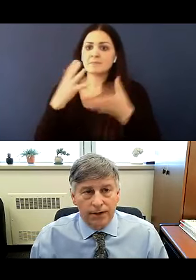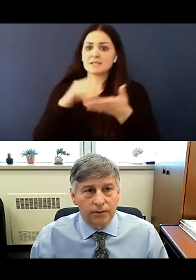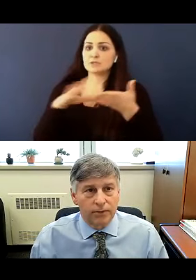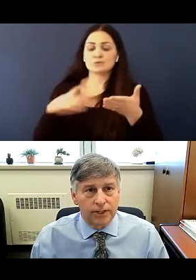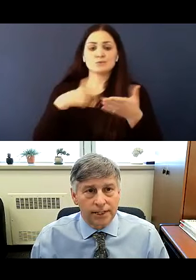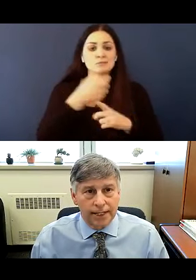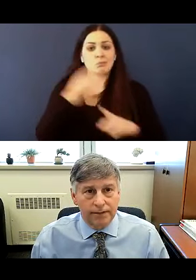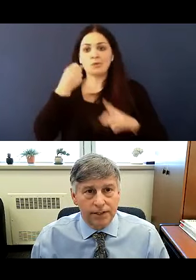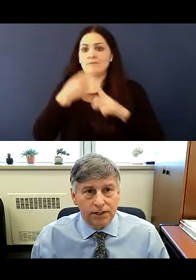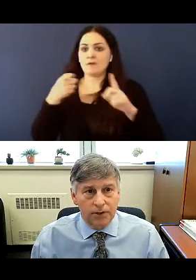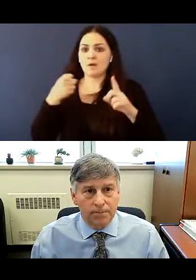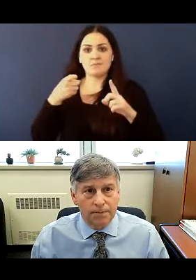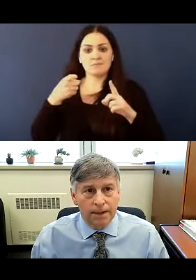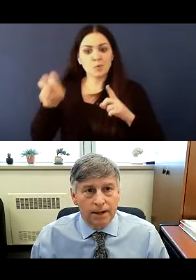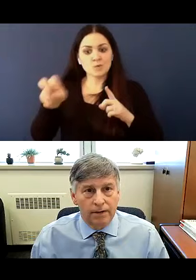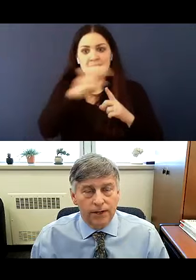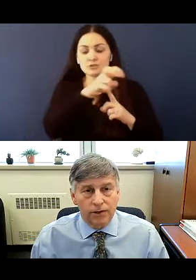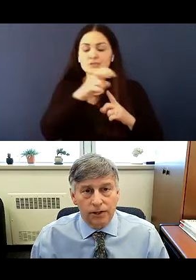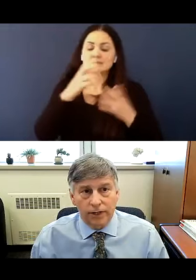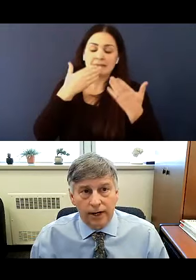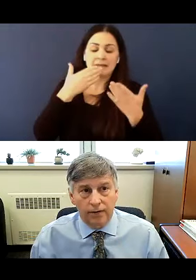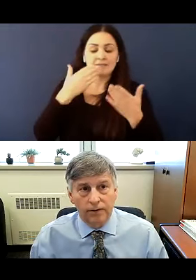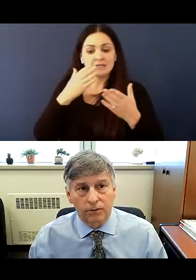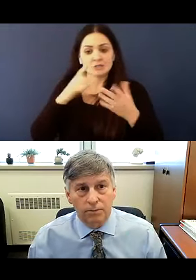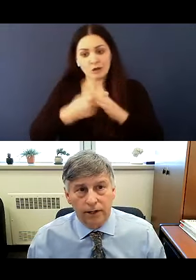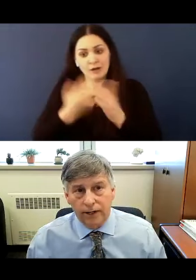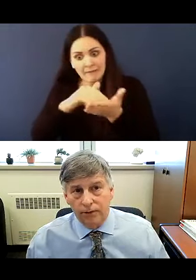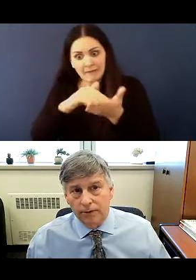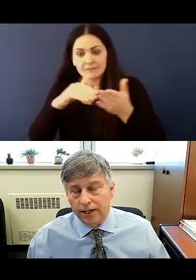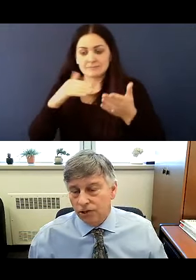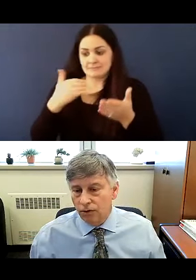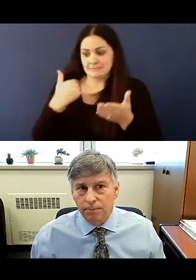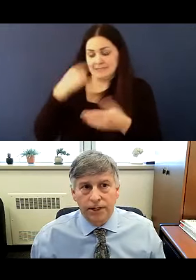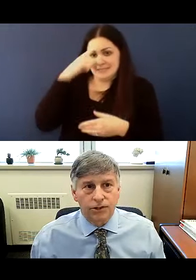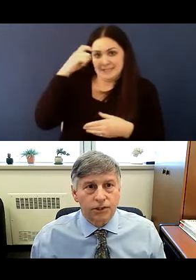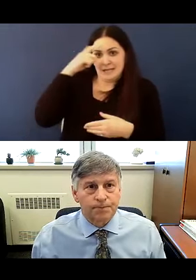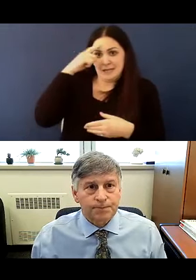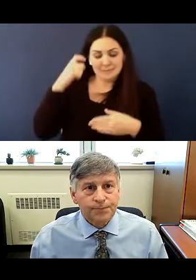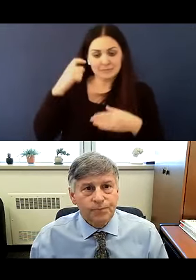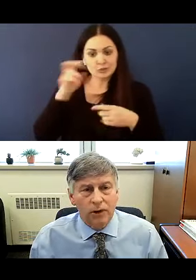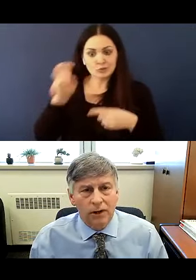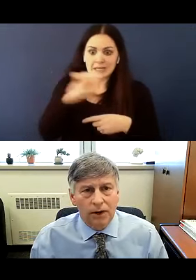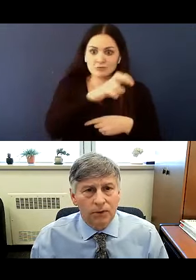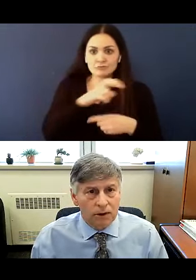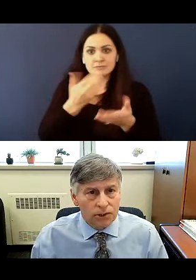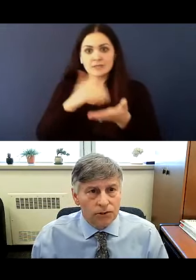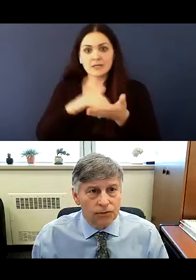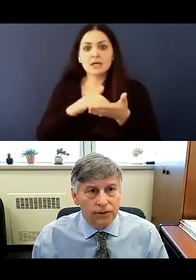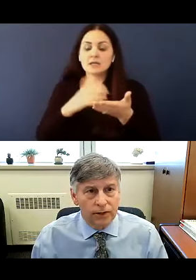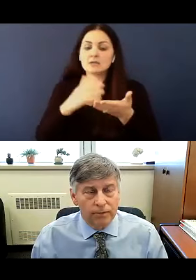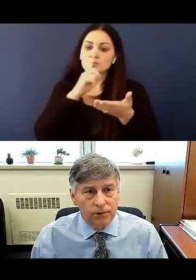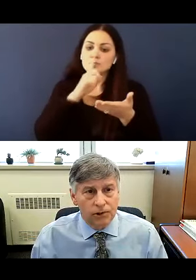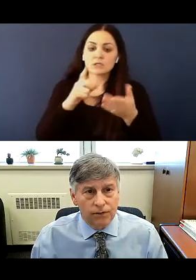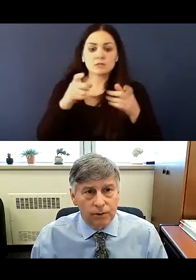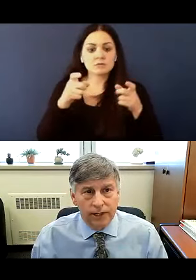were thankfully reinstated this summer, and things are different now, and that we're better able to manage COVID patients while we're also serving